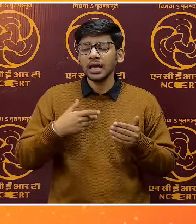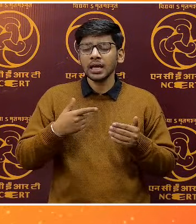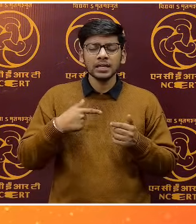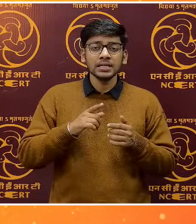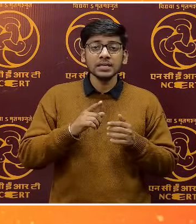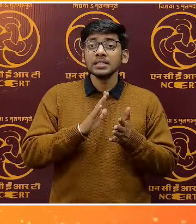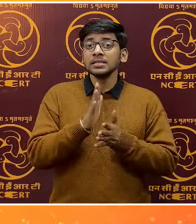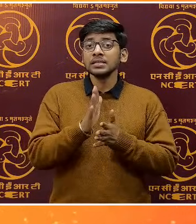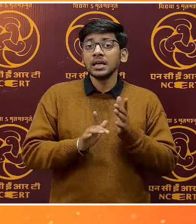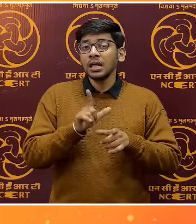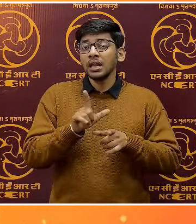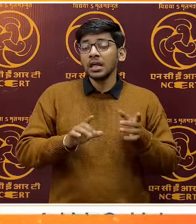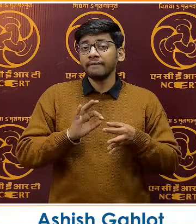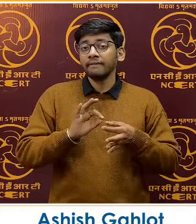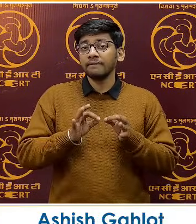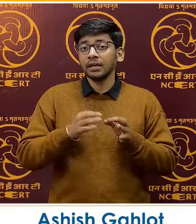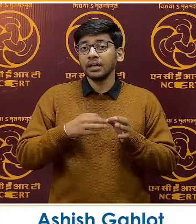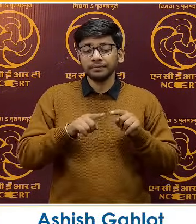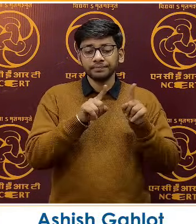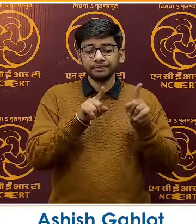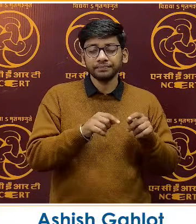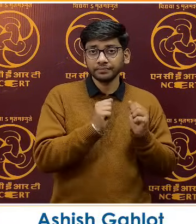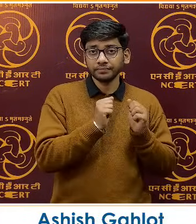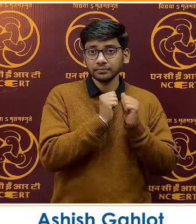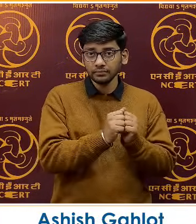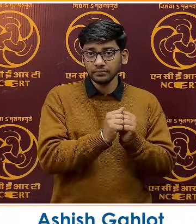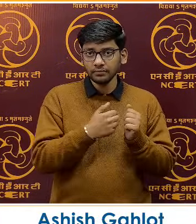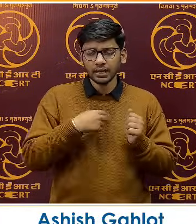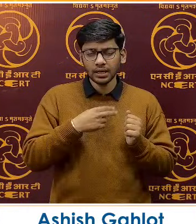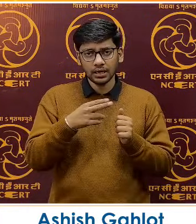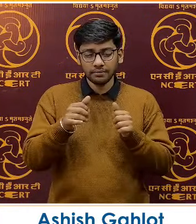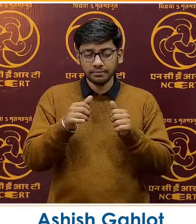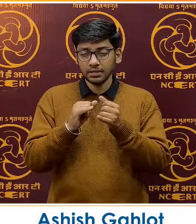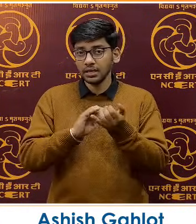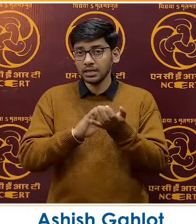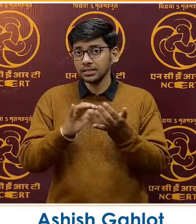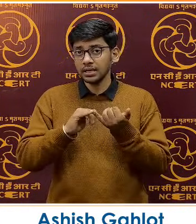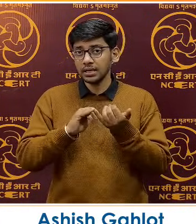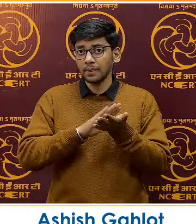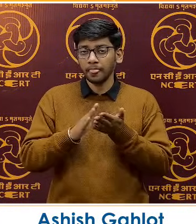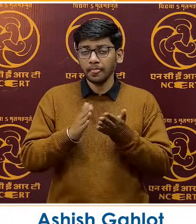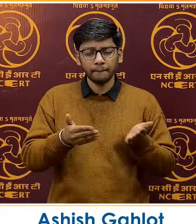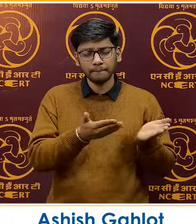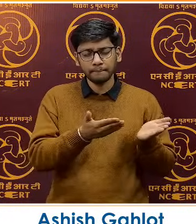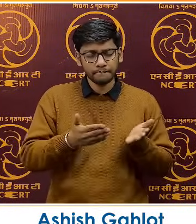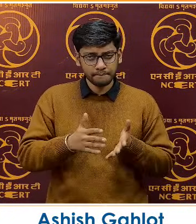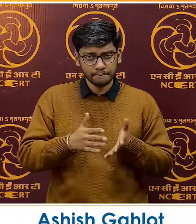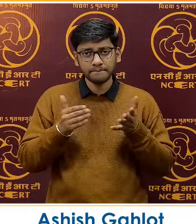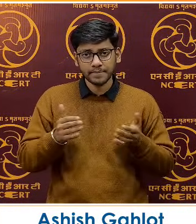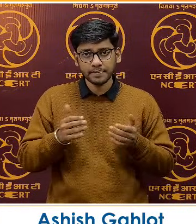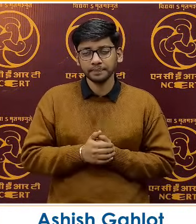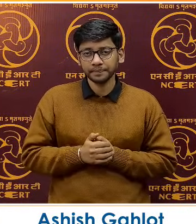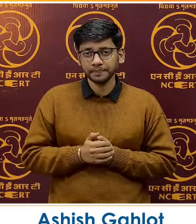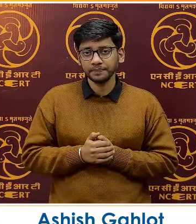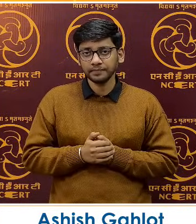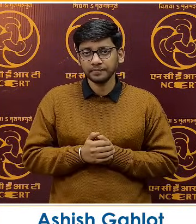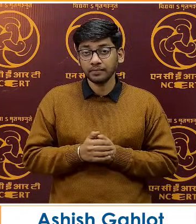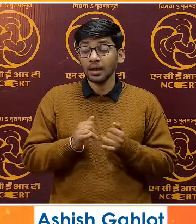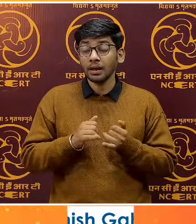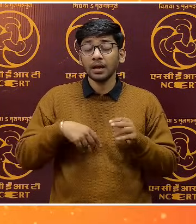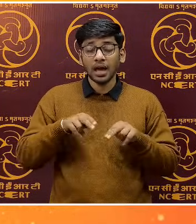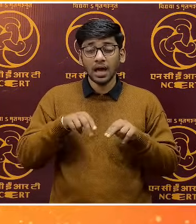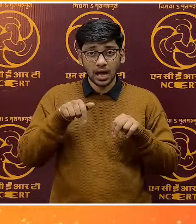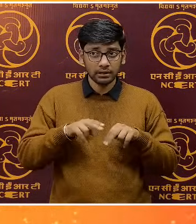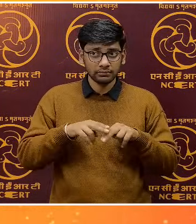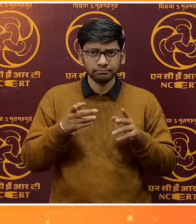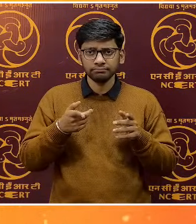expert who you can see on your screens. He is Ashish. Ashish, a very warm welcome to you. So Ashish would be